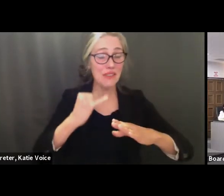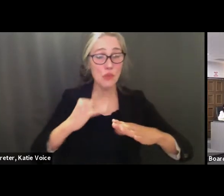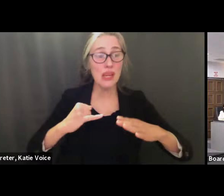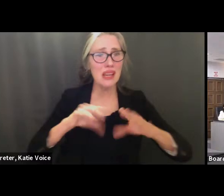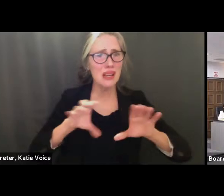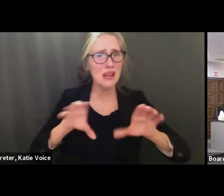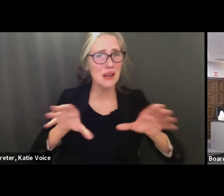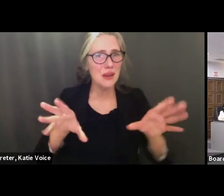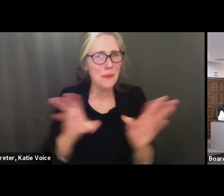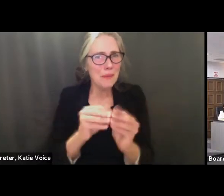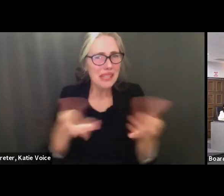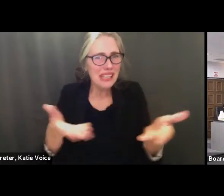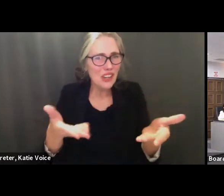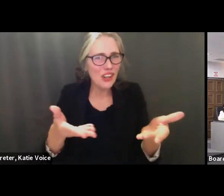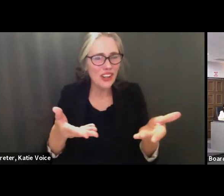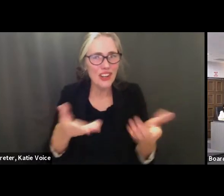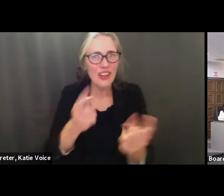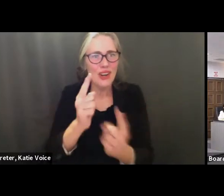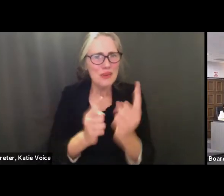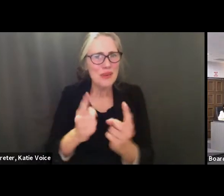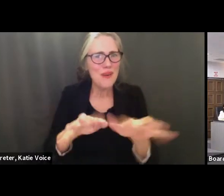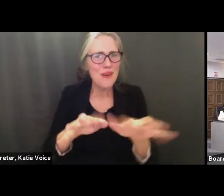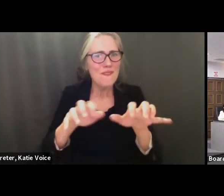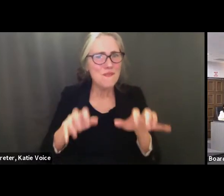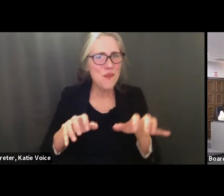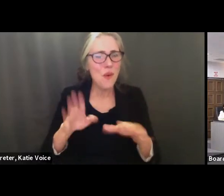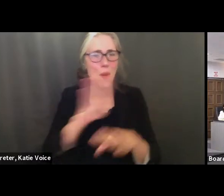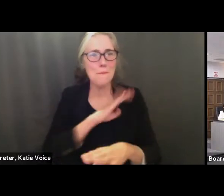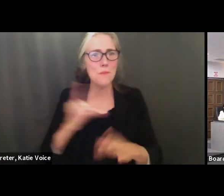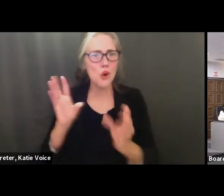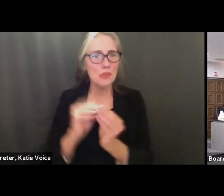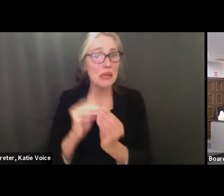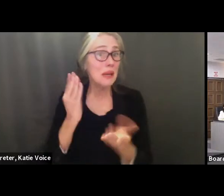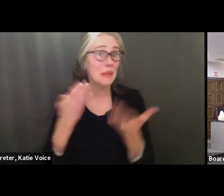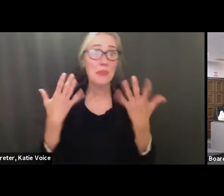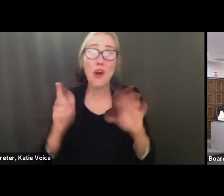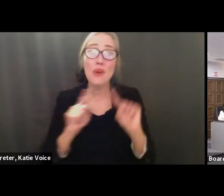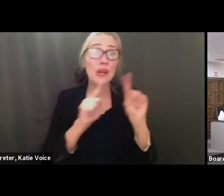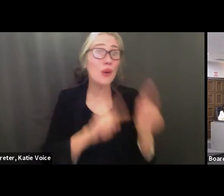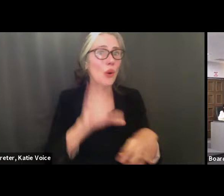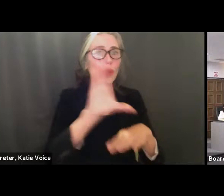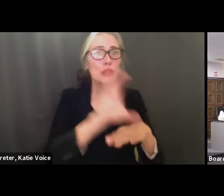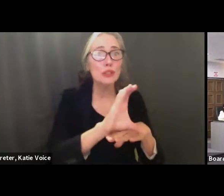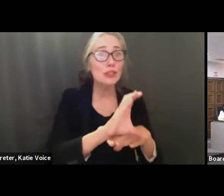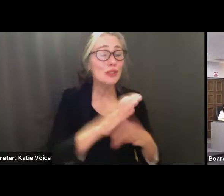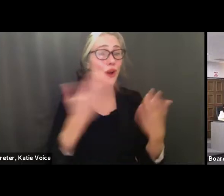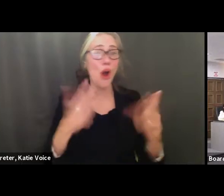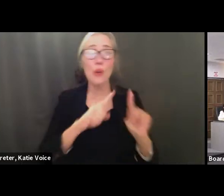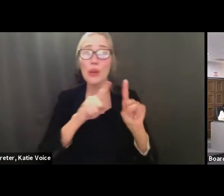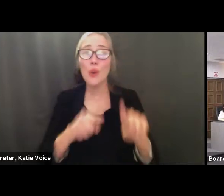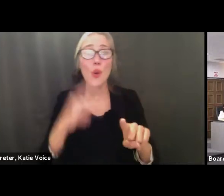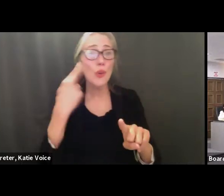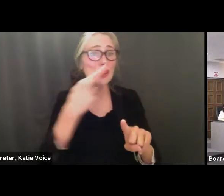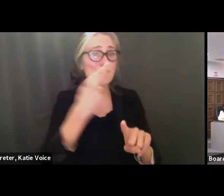meeting? When people are gathering in churches, in restaurants, in other venues in person?